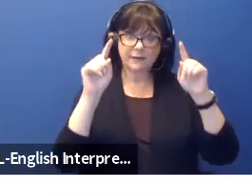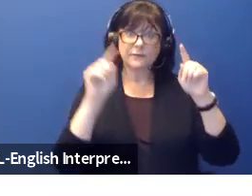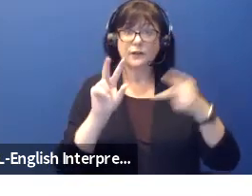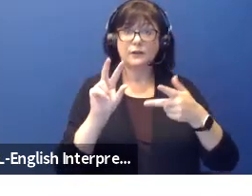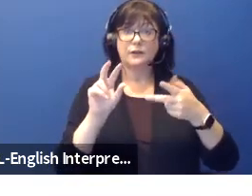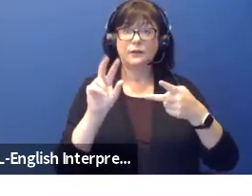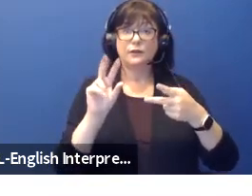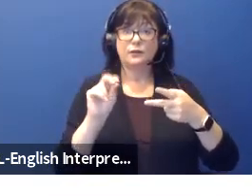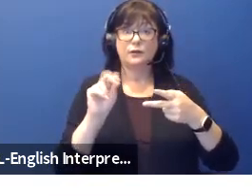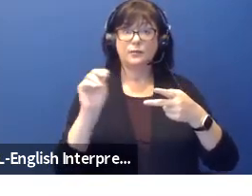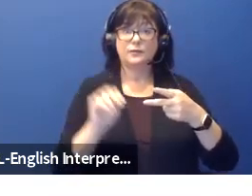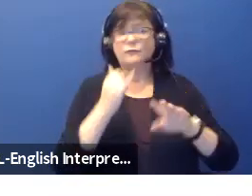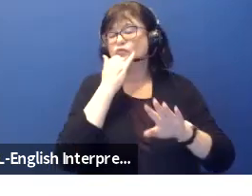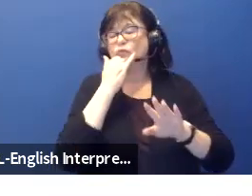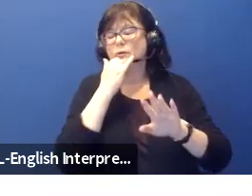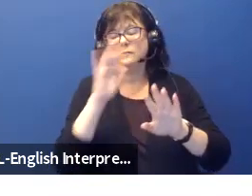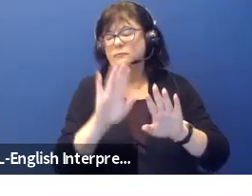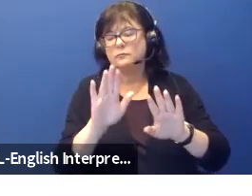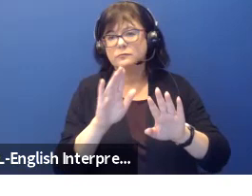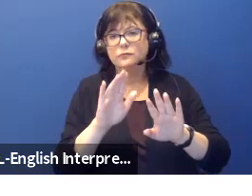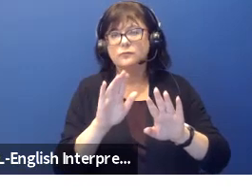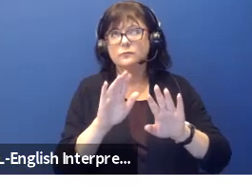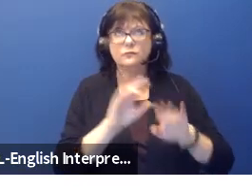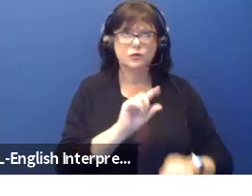Sorry, it's for 20%. That's a typo. No, it's for